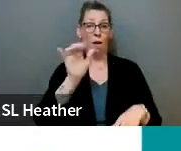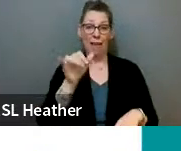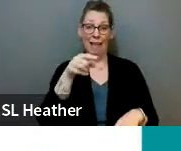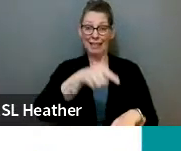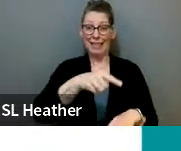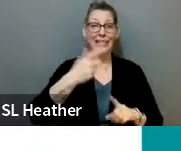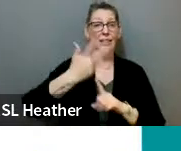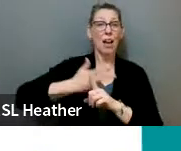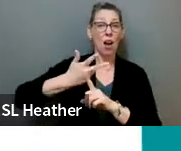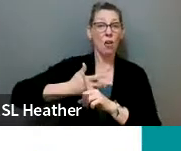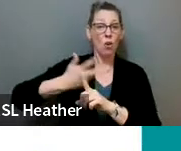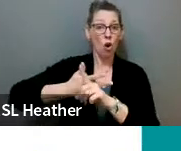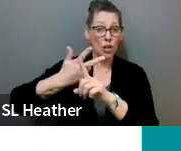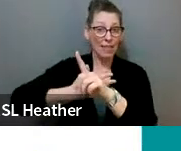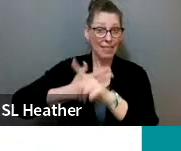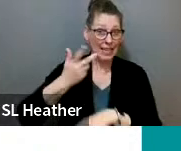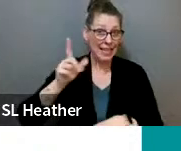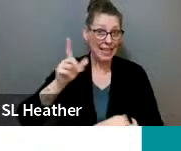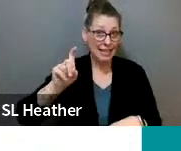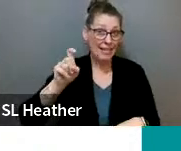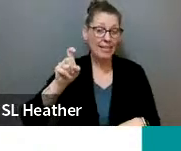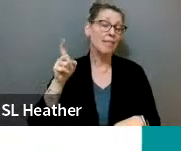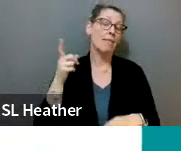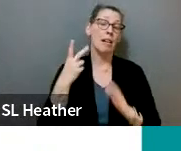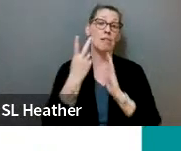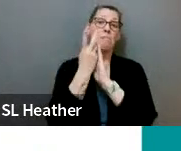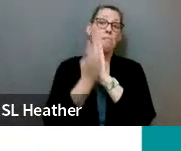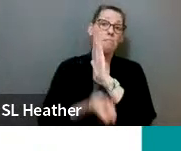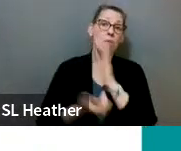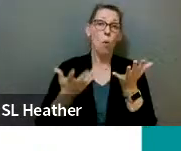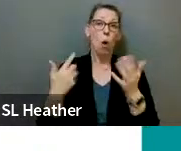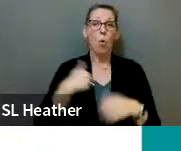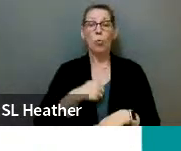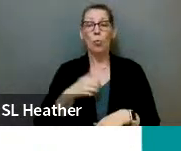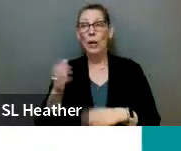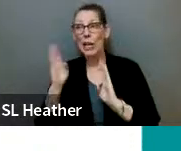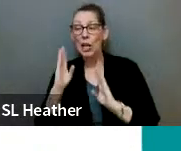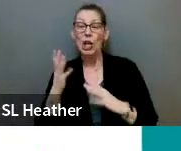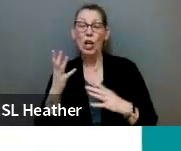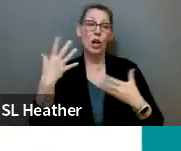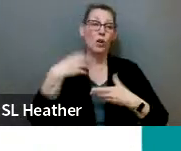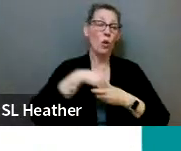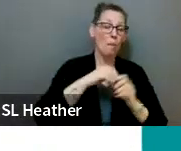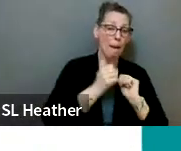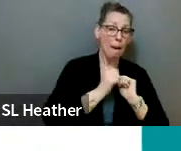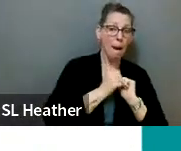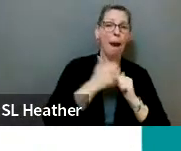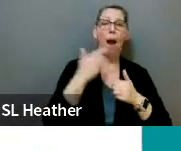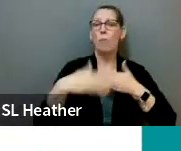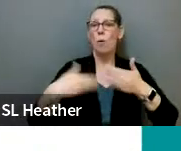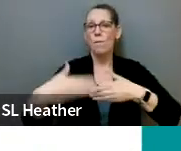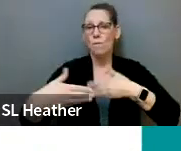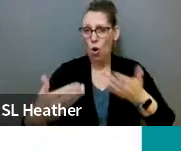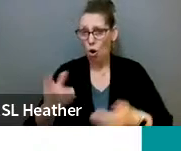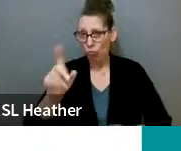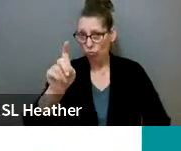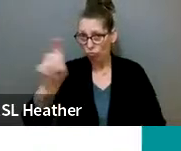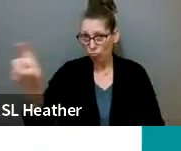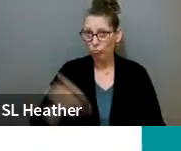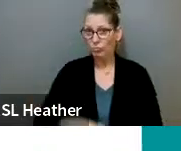quarterly basis that do a deeper dive into what we're hearing, how we're incorporating it, and how we move forward?